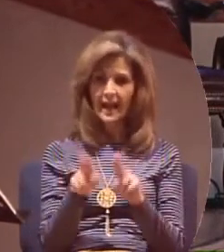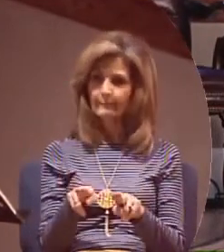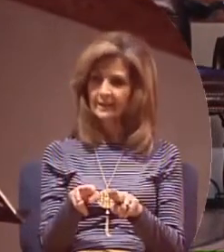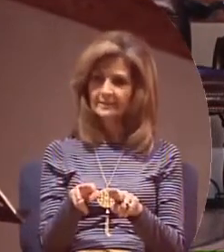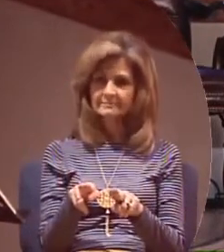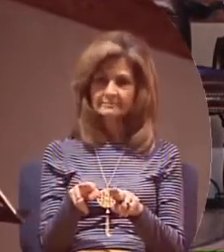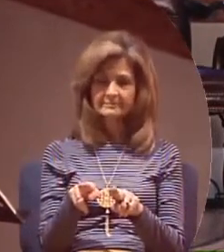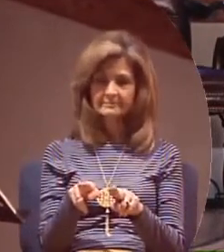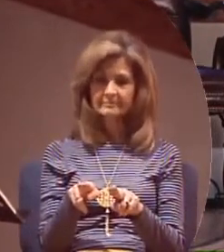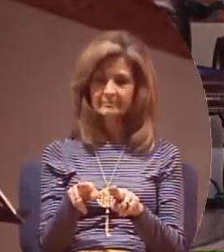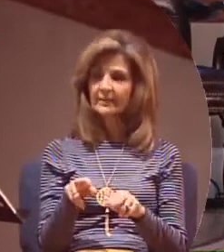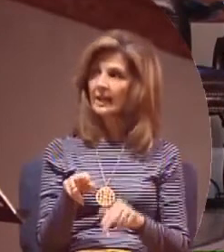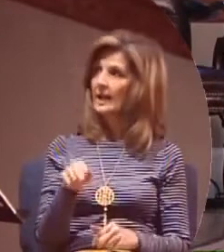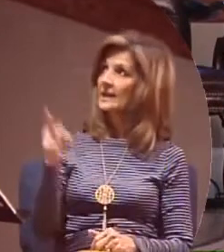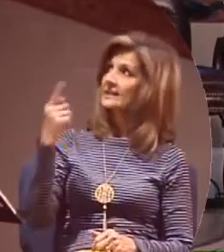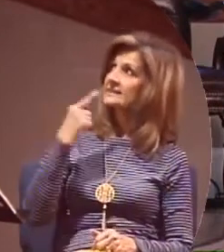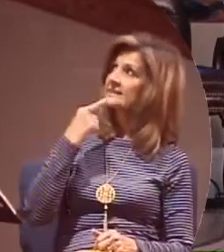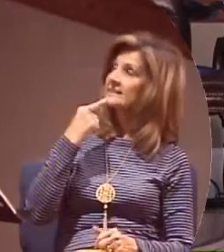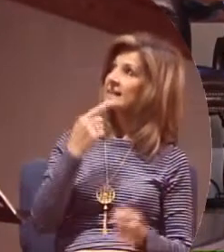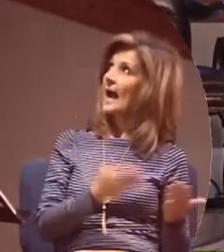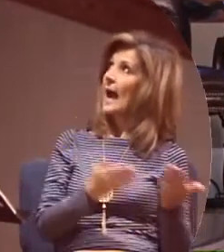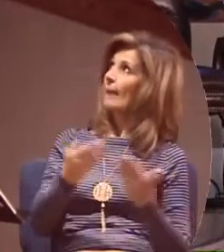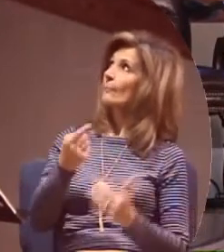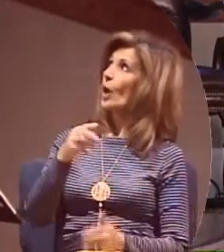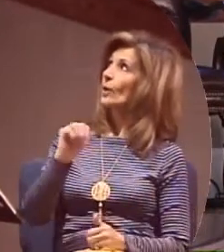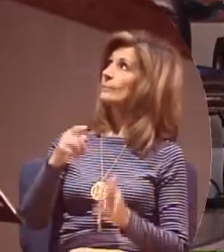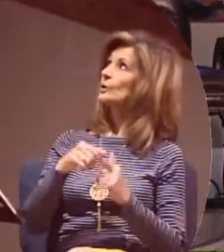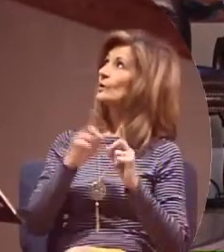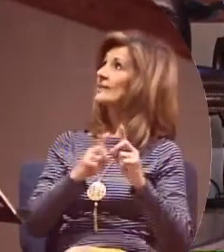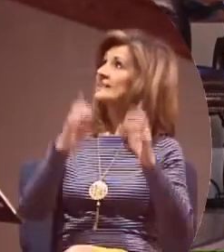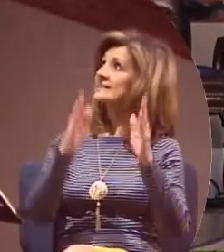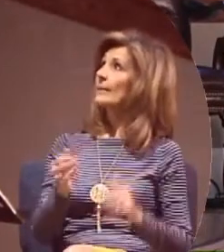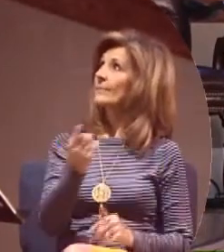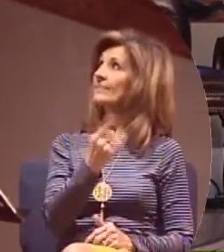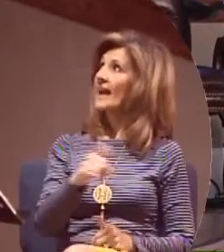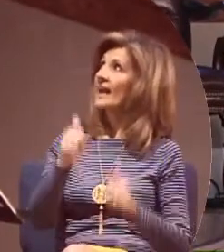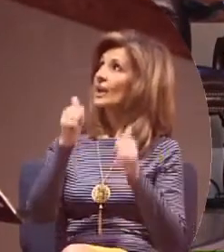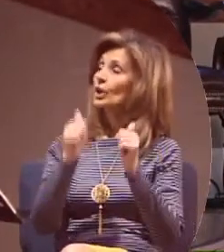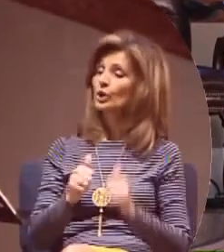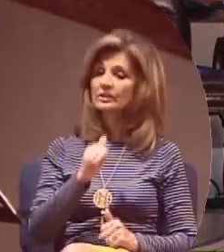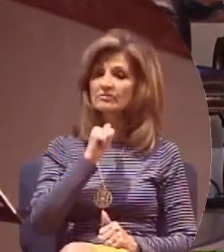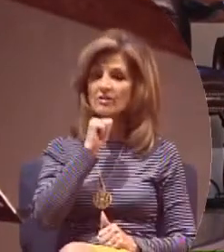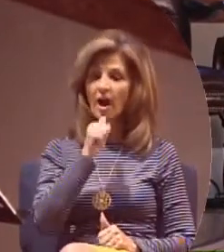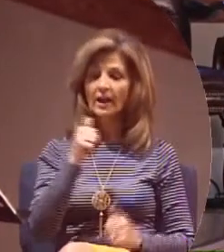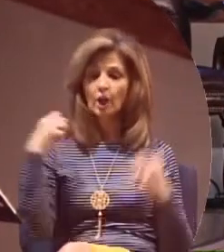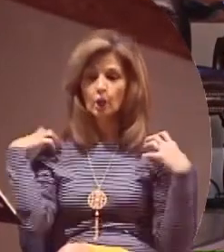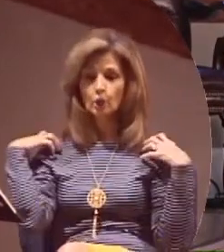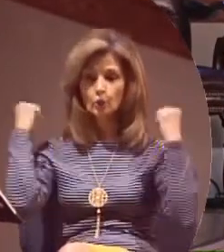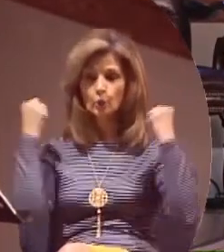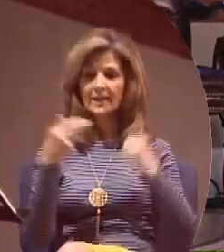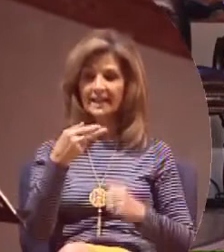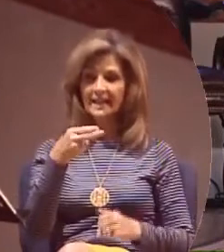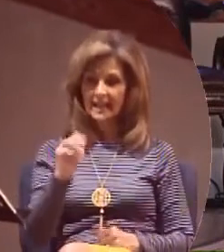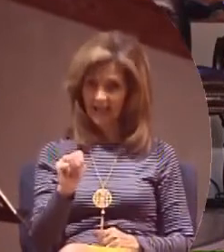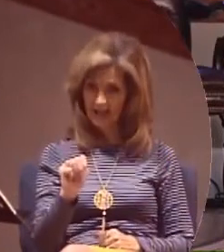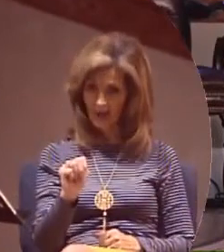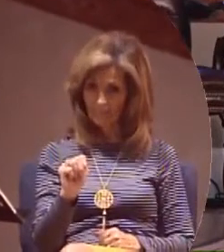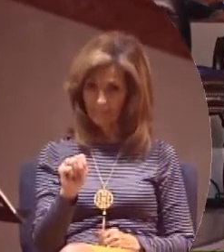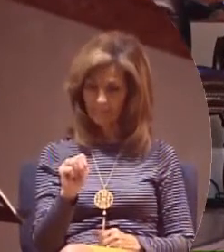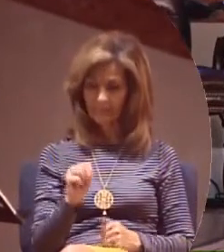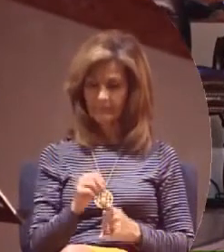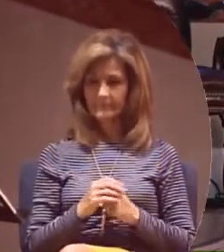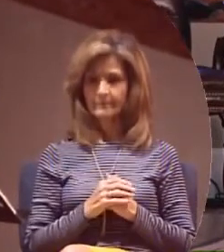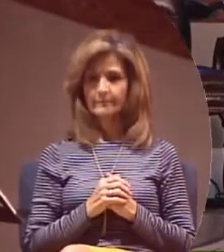verse 16 says this, I brought him to thy disciples, and they could not cure